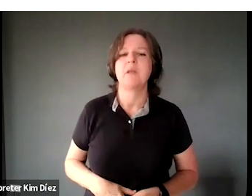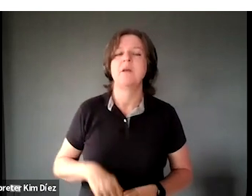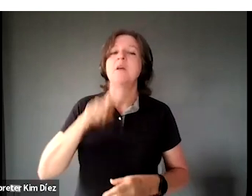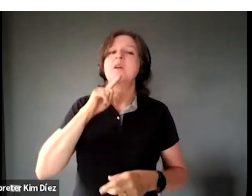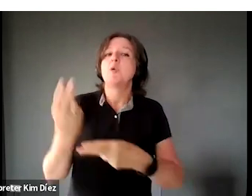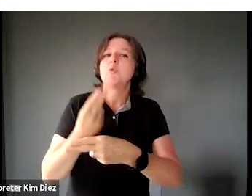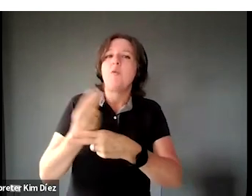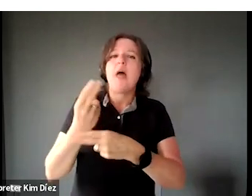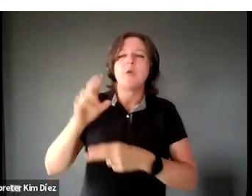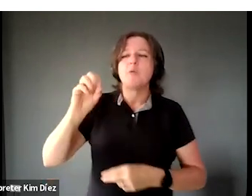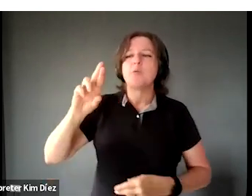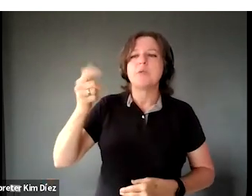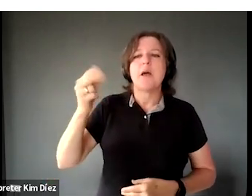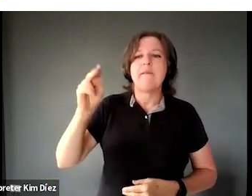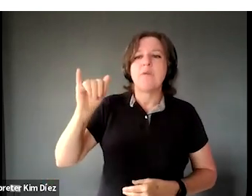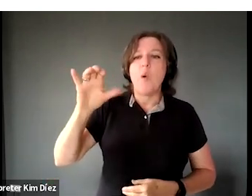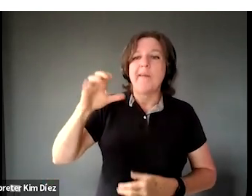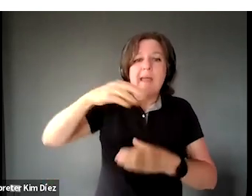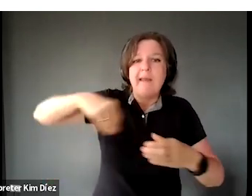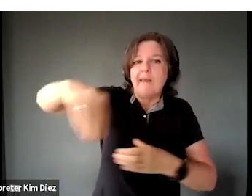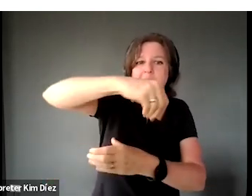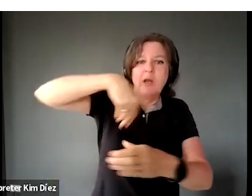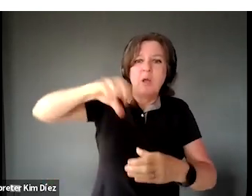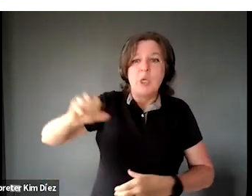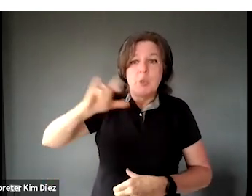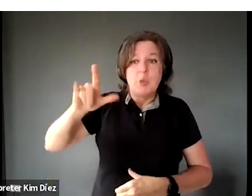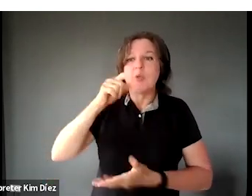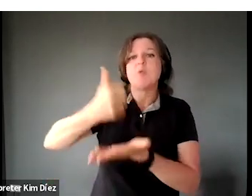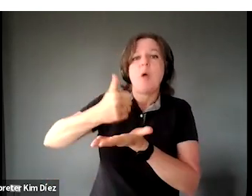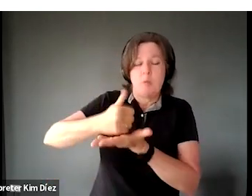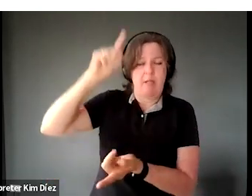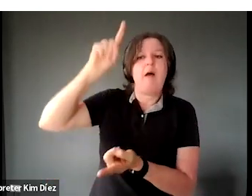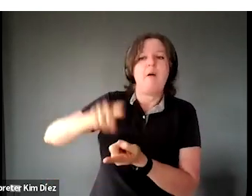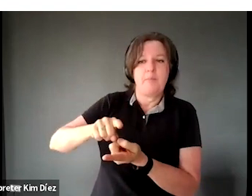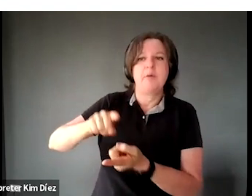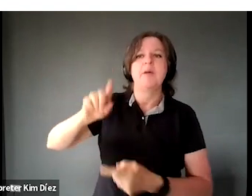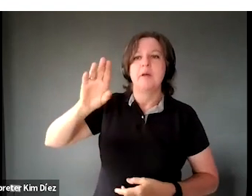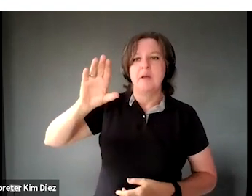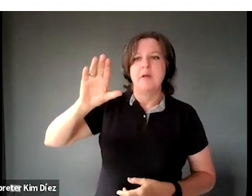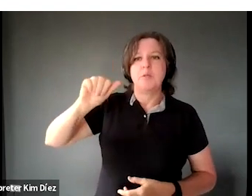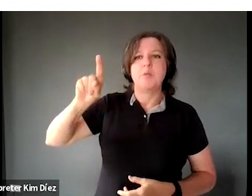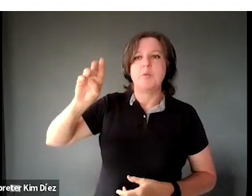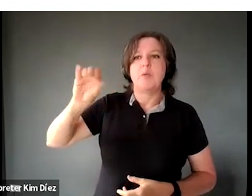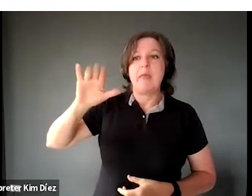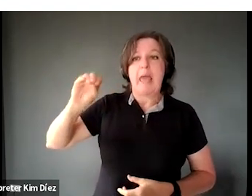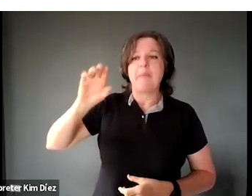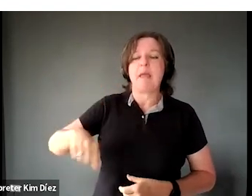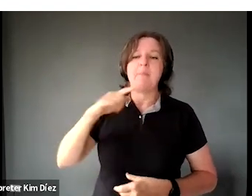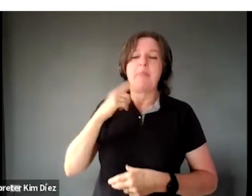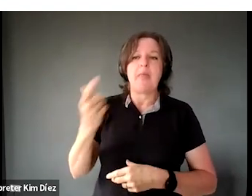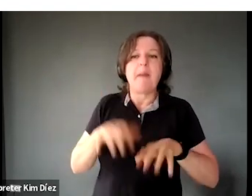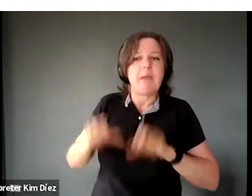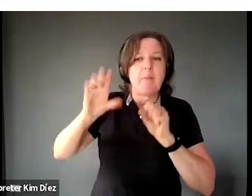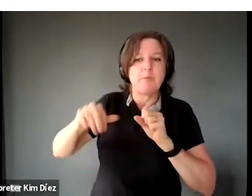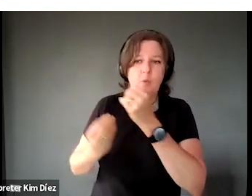absorption. So the use of organic amendments will help in the reduction of cadmium absorption